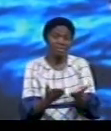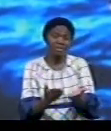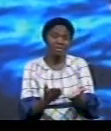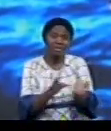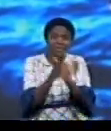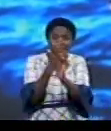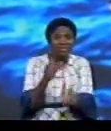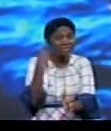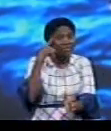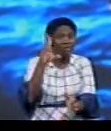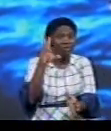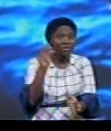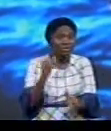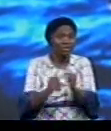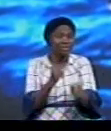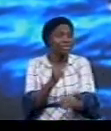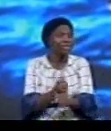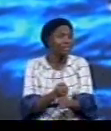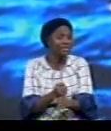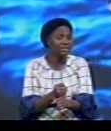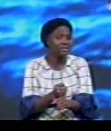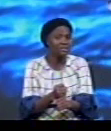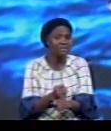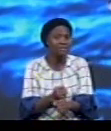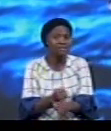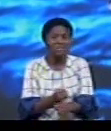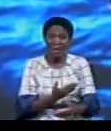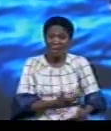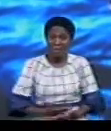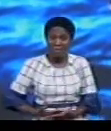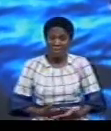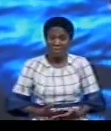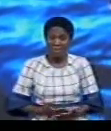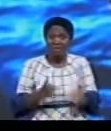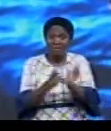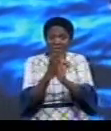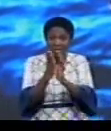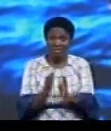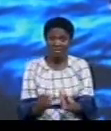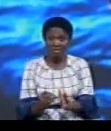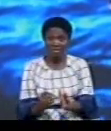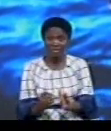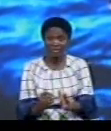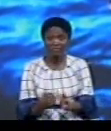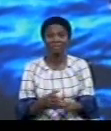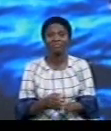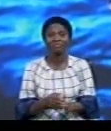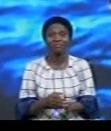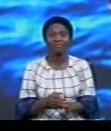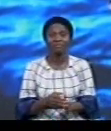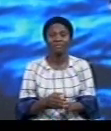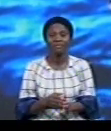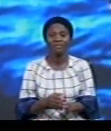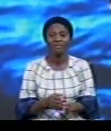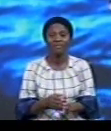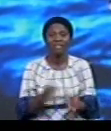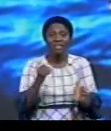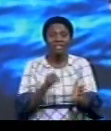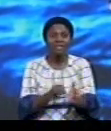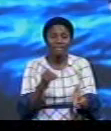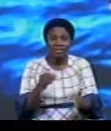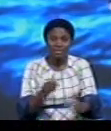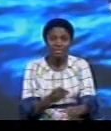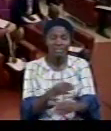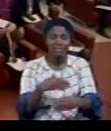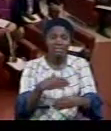Christians, it's not the chronological age. It is their growth in the Lord, their growth in